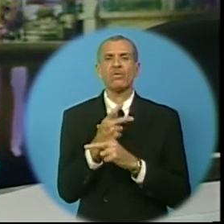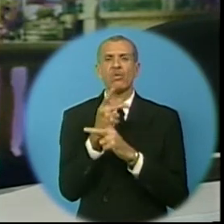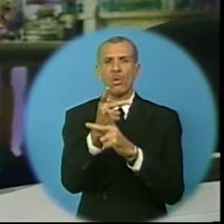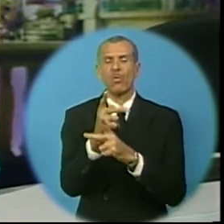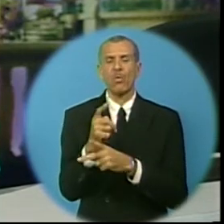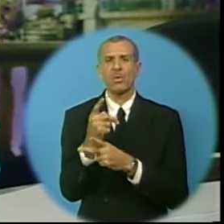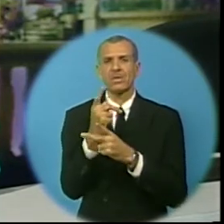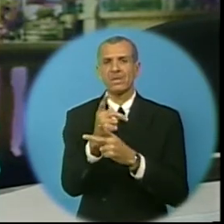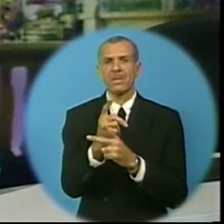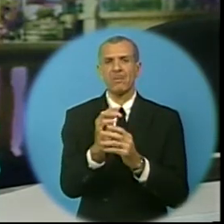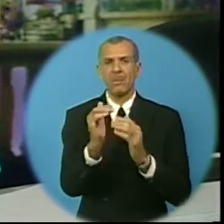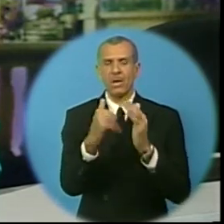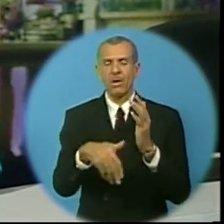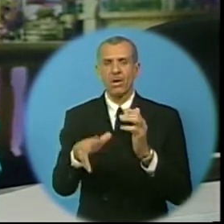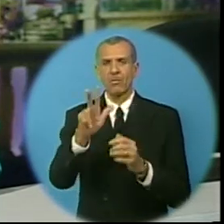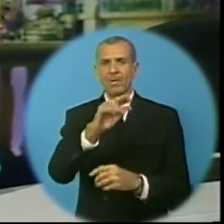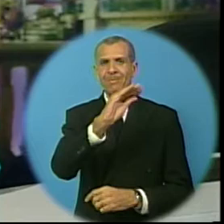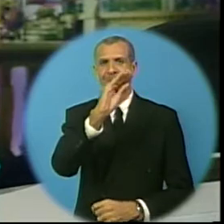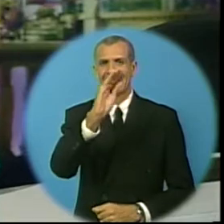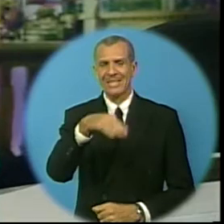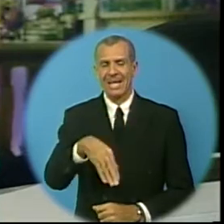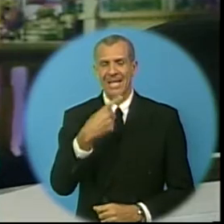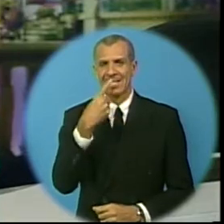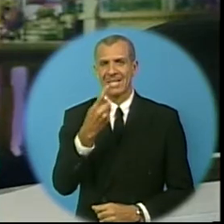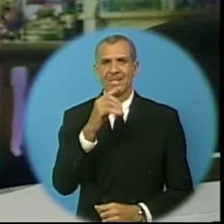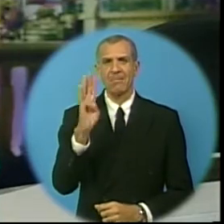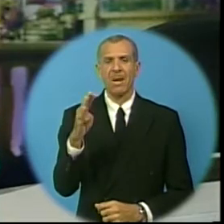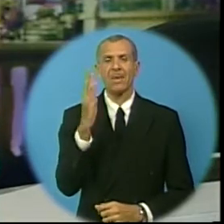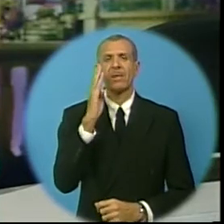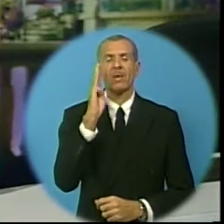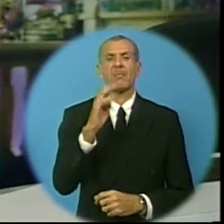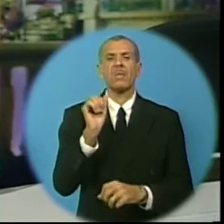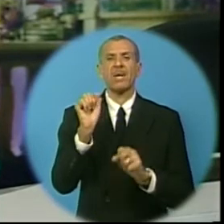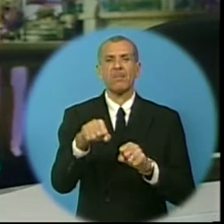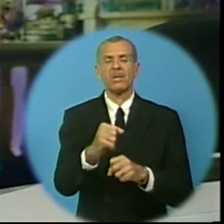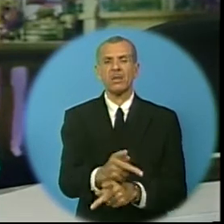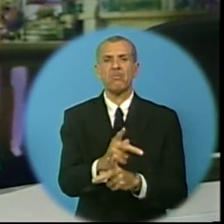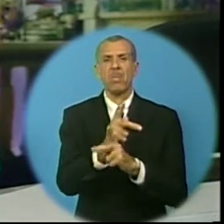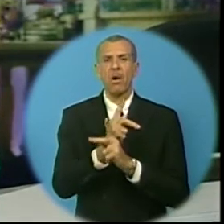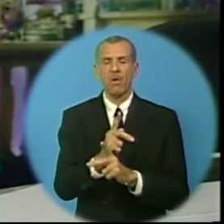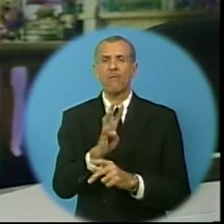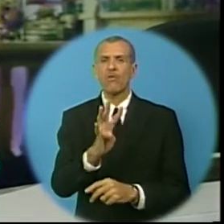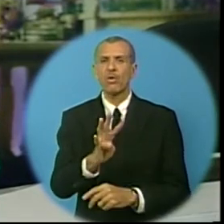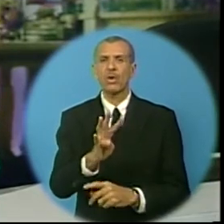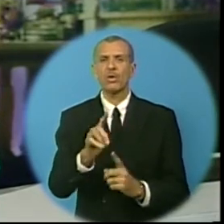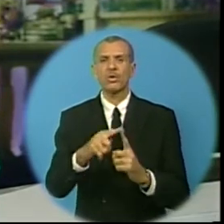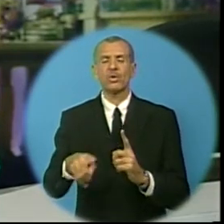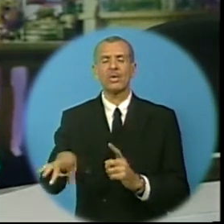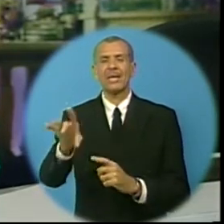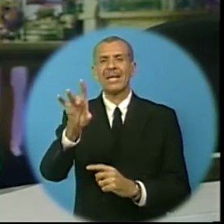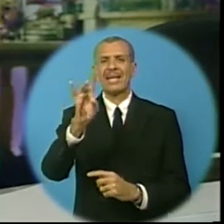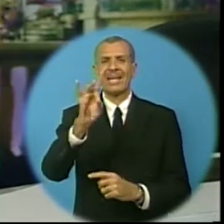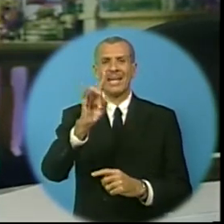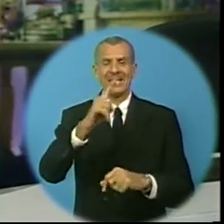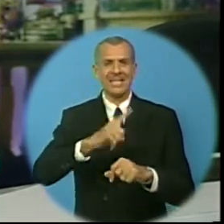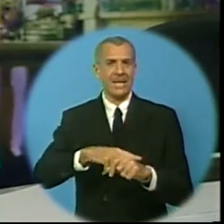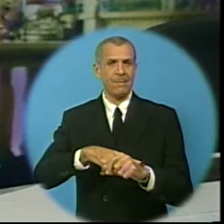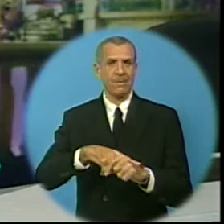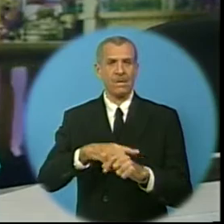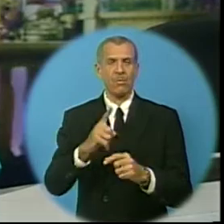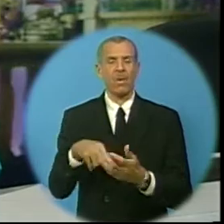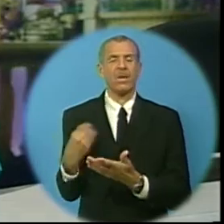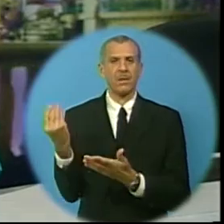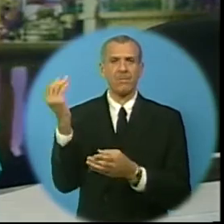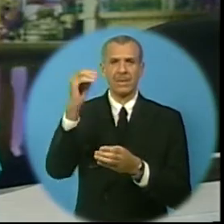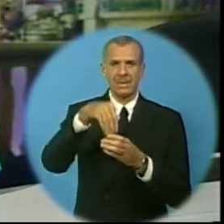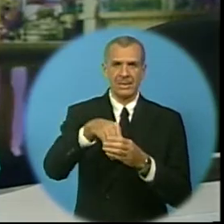at just under 3%, adding that Barbados would be able to borrow at between 4 to 8 times the actual funds it puts into